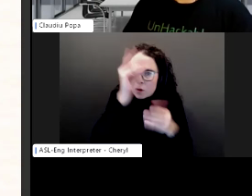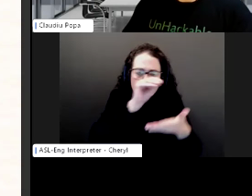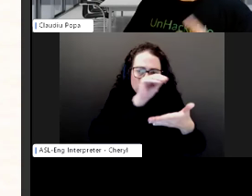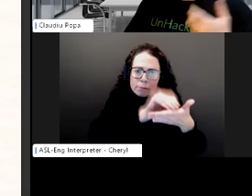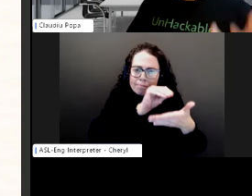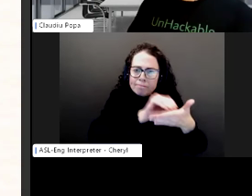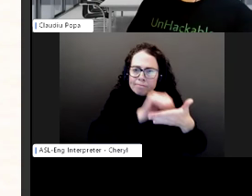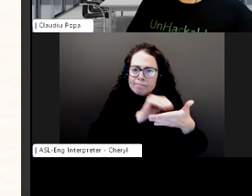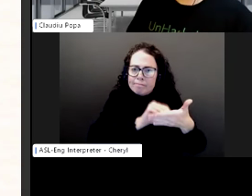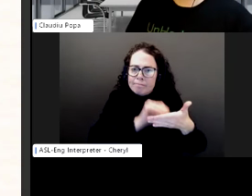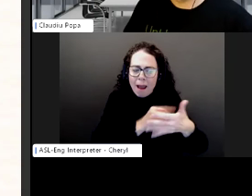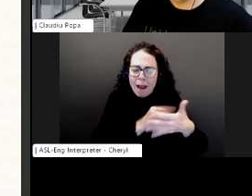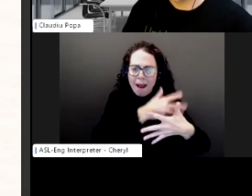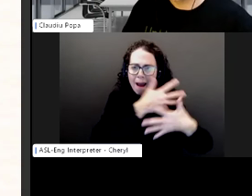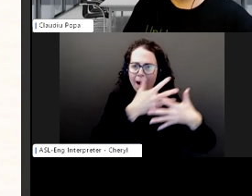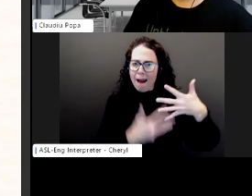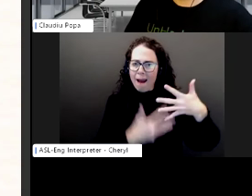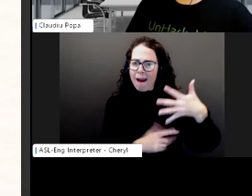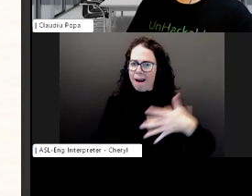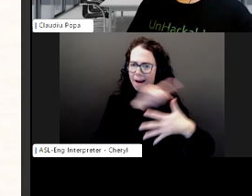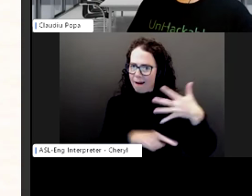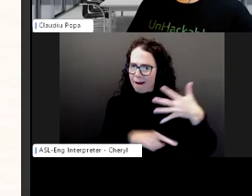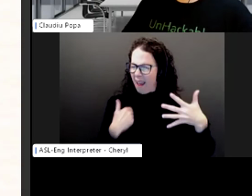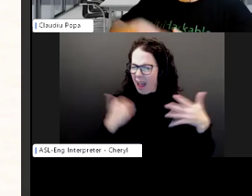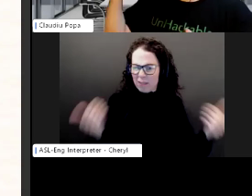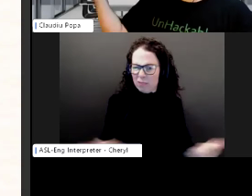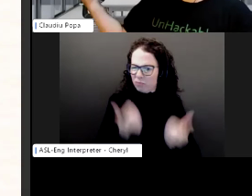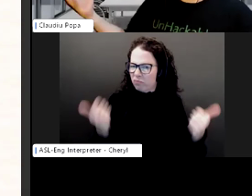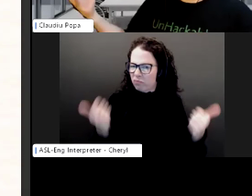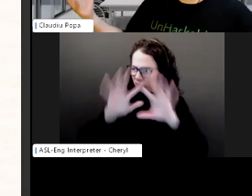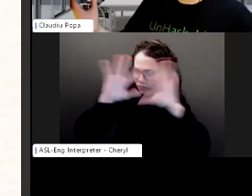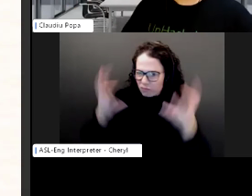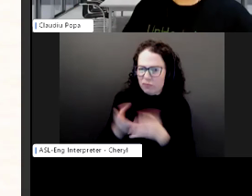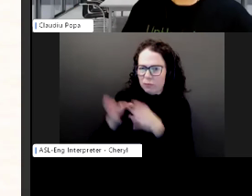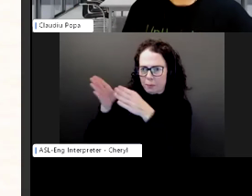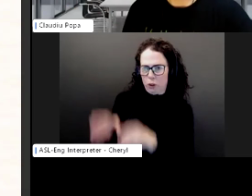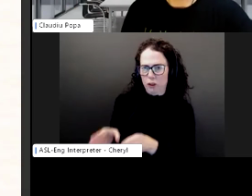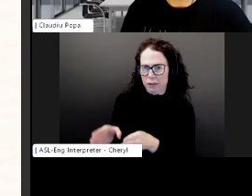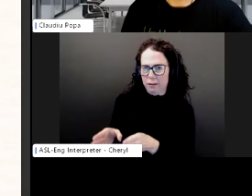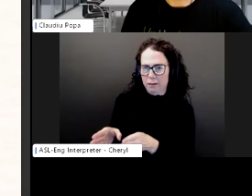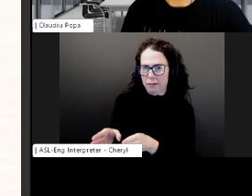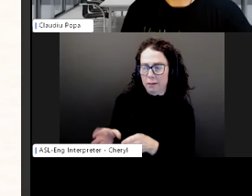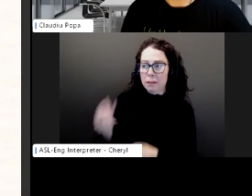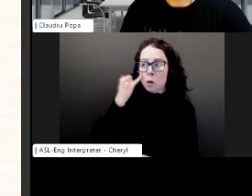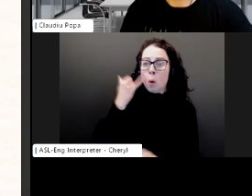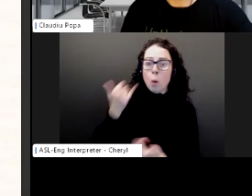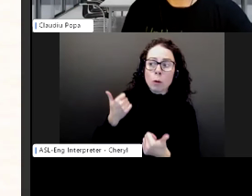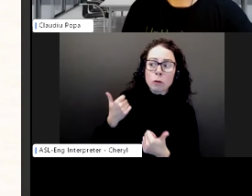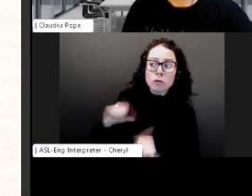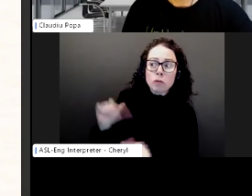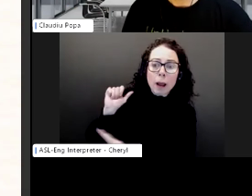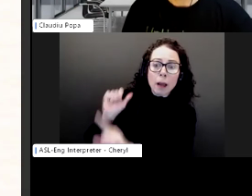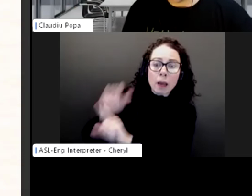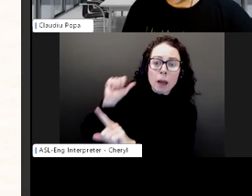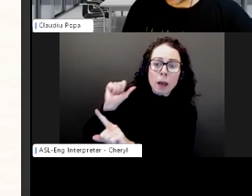individual, even if they don't fall for the scam this time, you can always use that same information in the